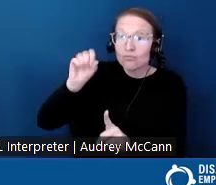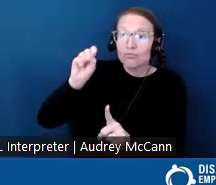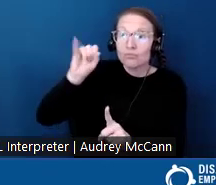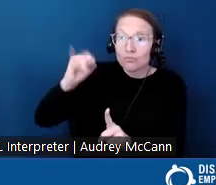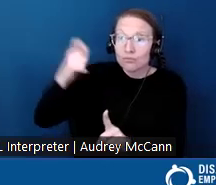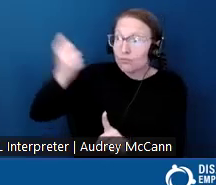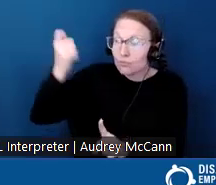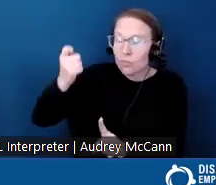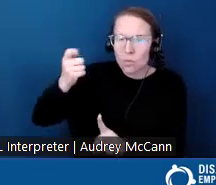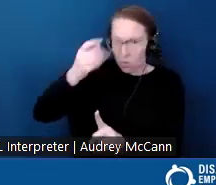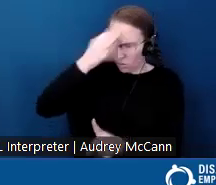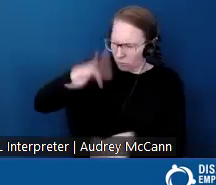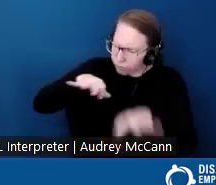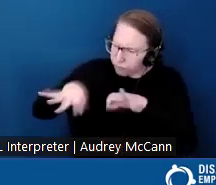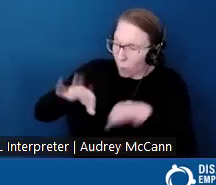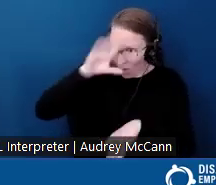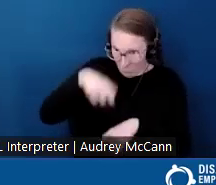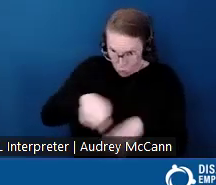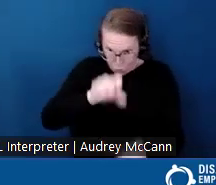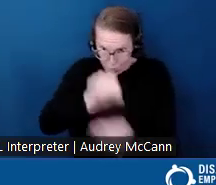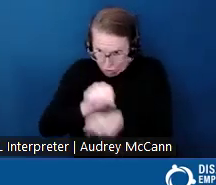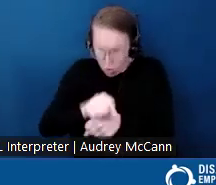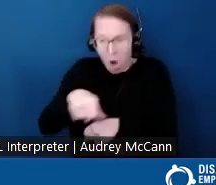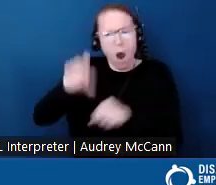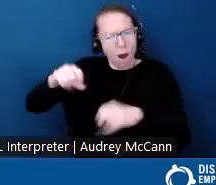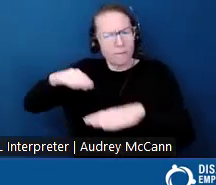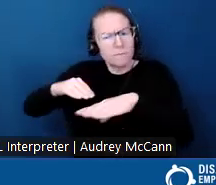how employment can impact those benefits so that they don't